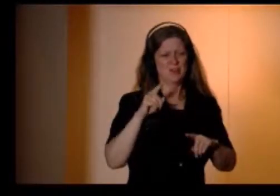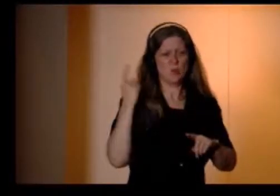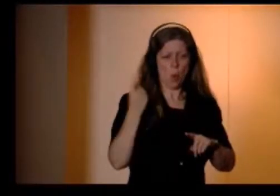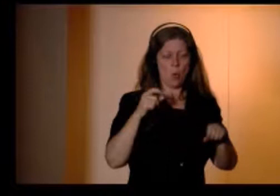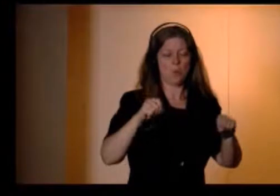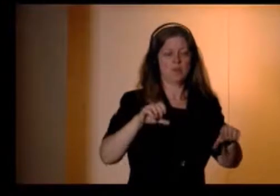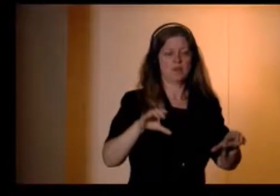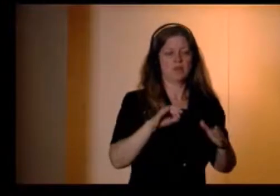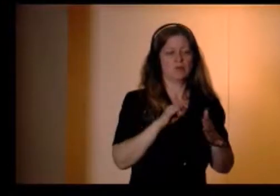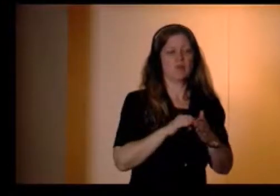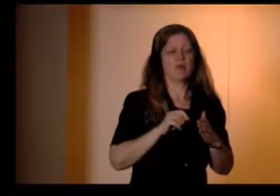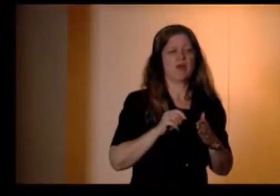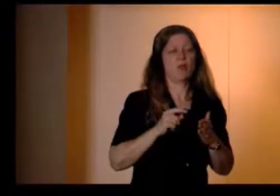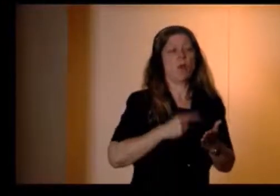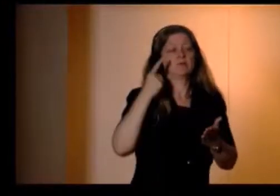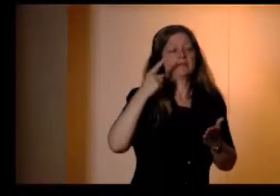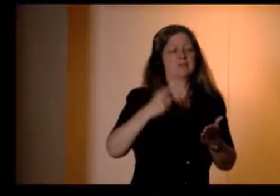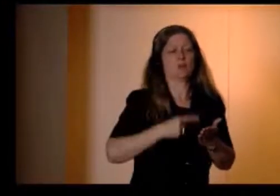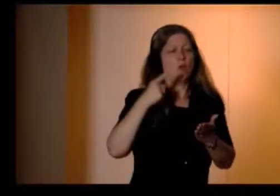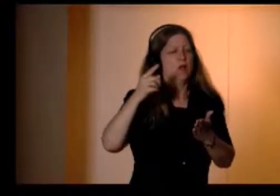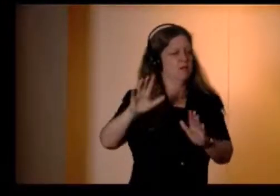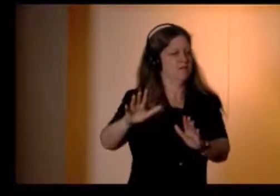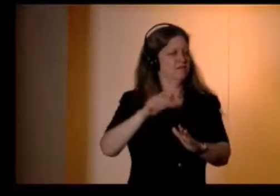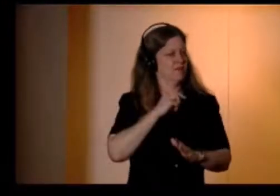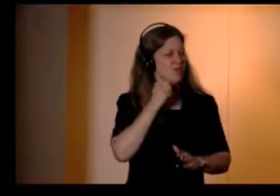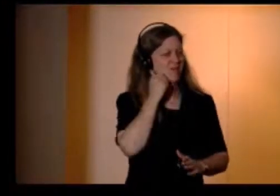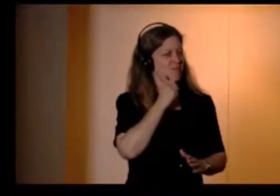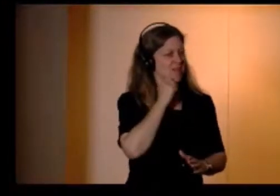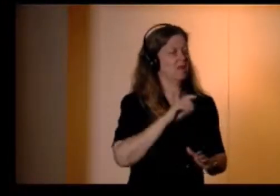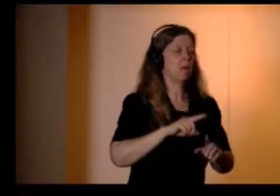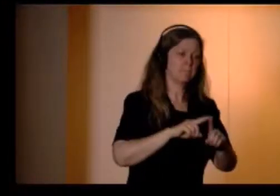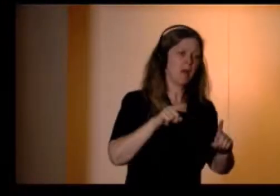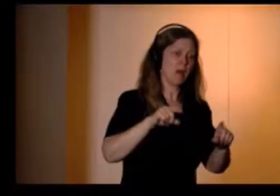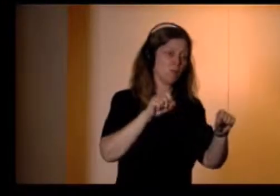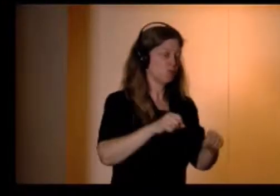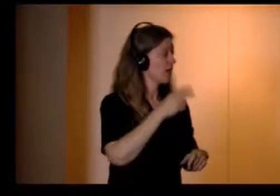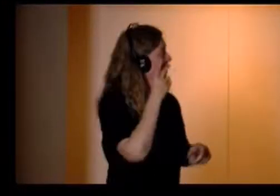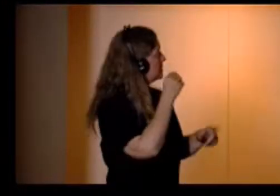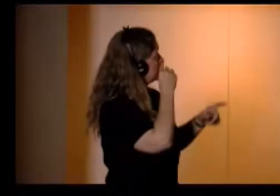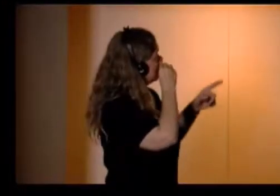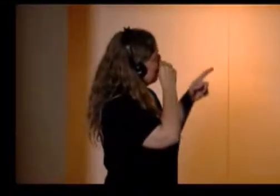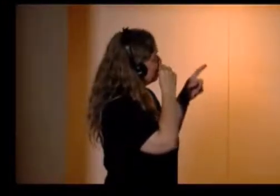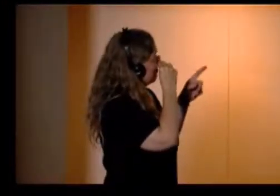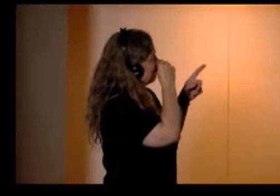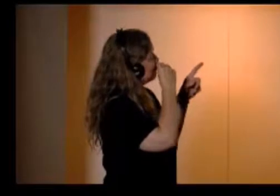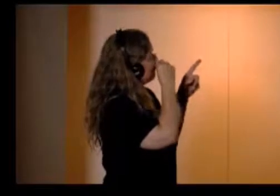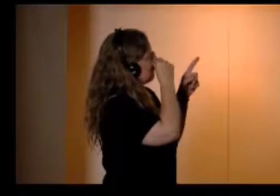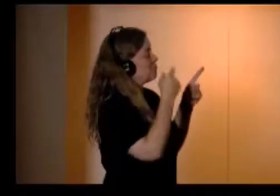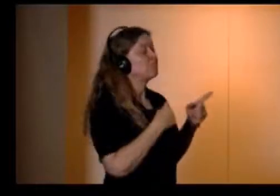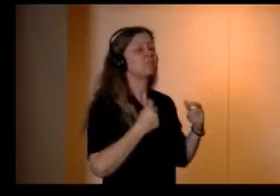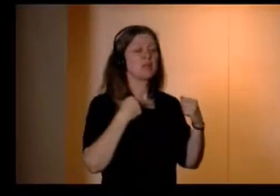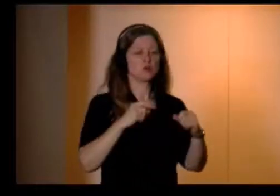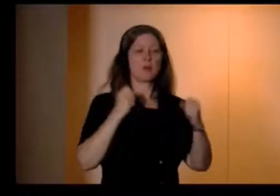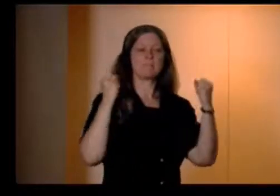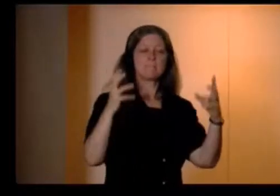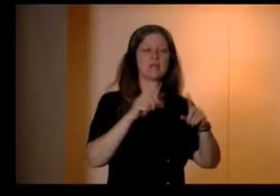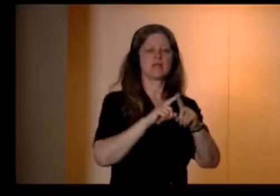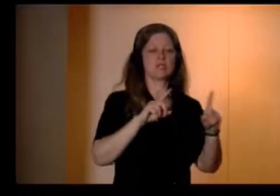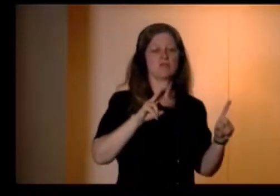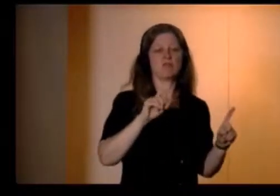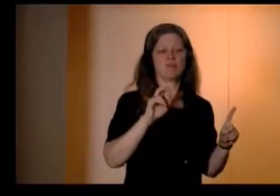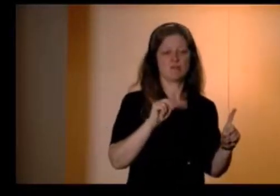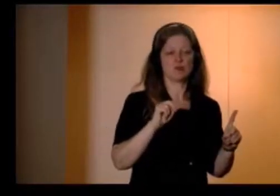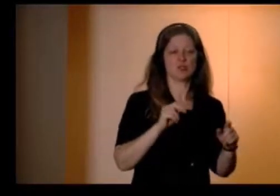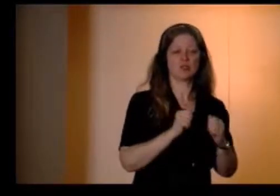only very selectively, right? On the other hand, you could say, okay, I can try a lot of different versions, say, if I take a very simple